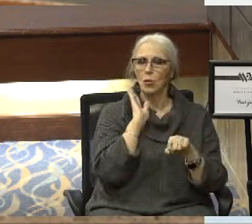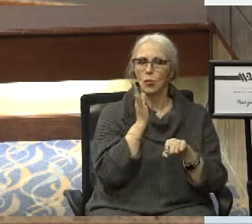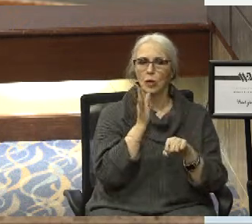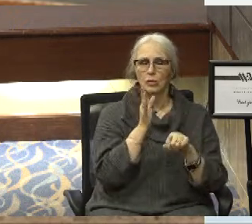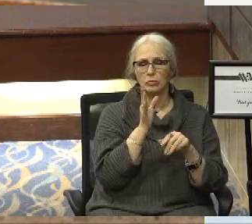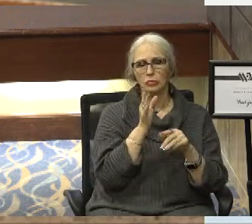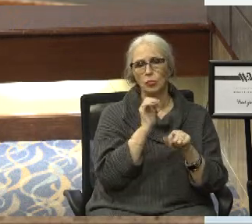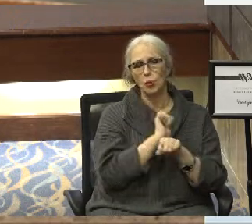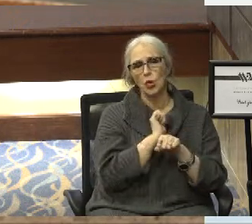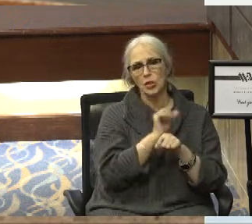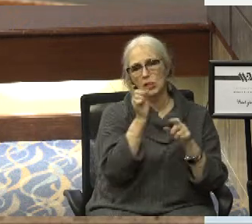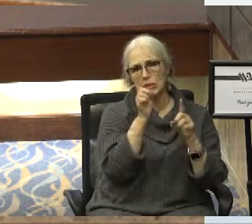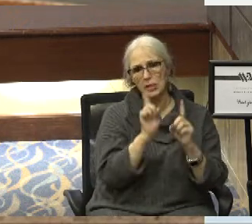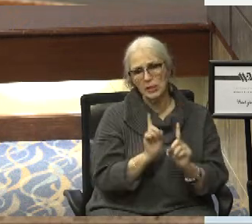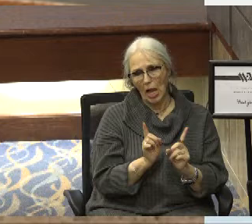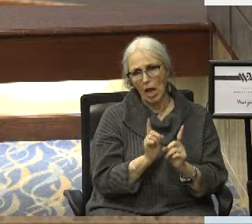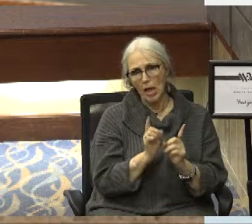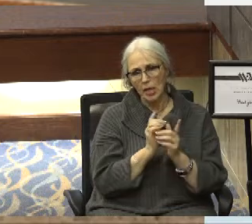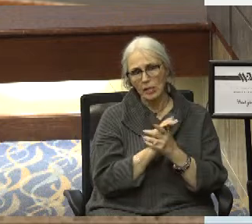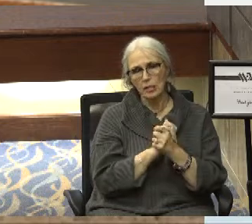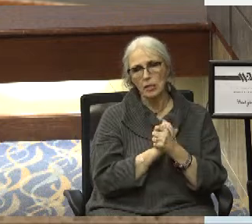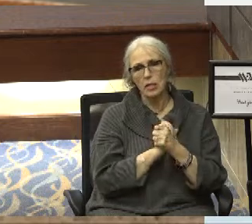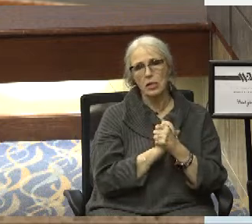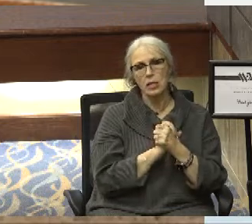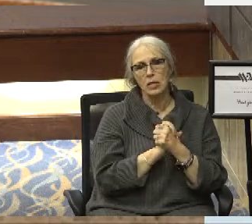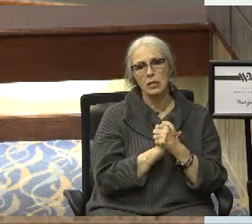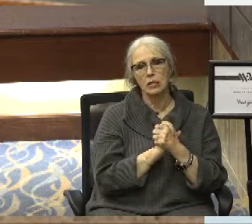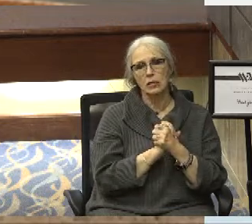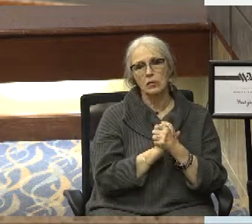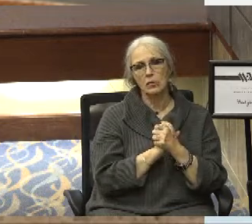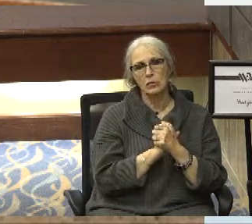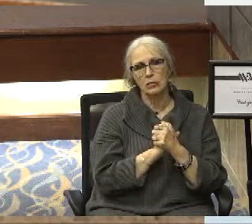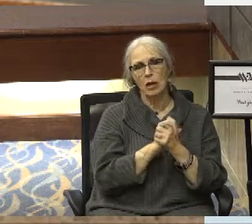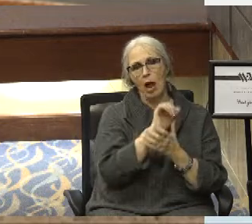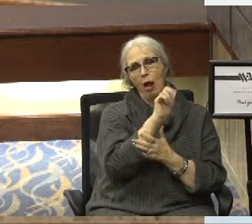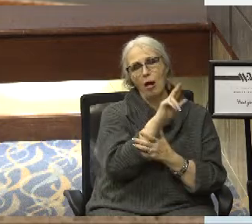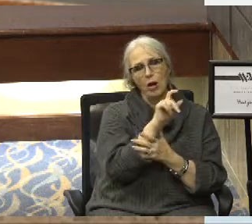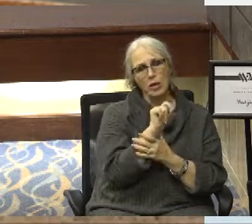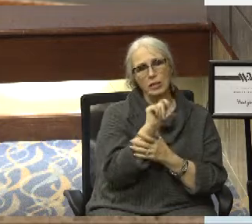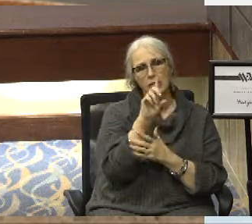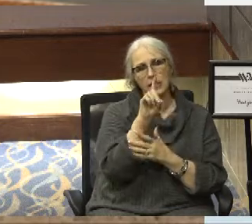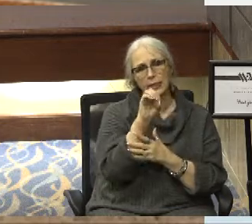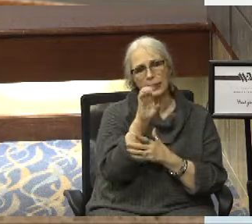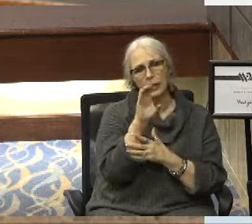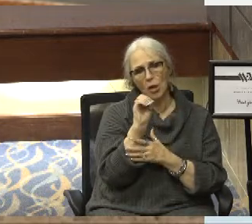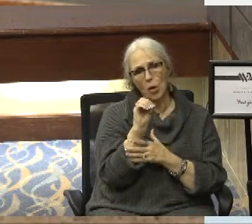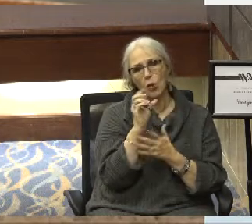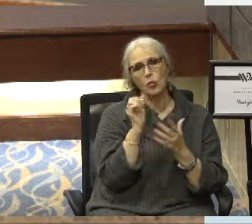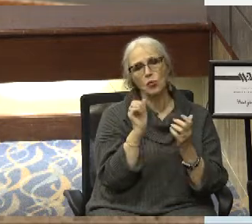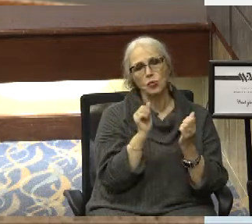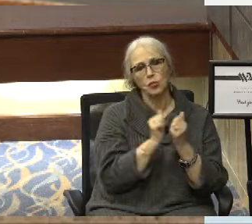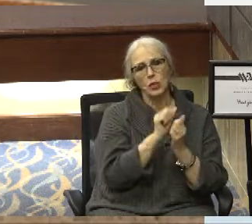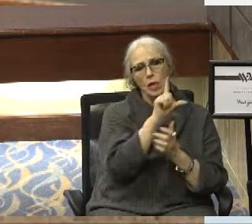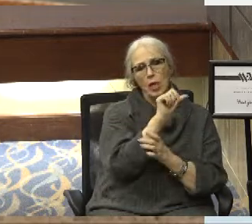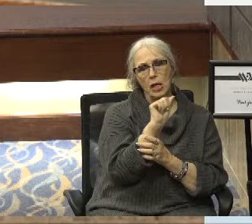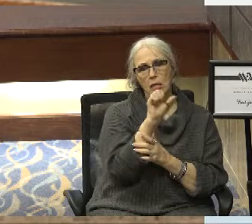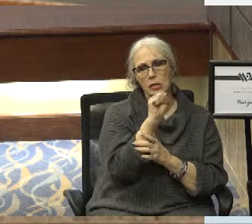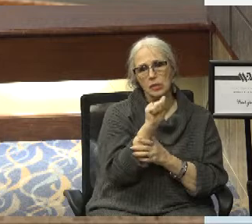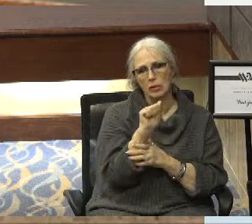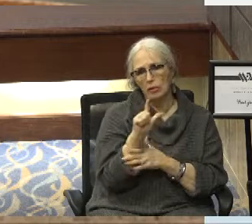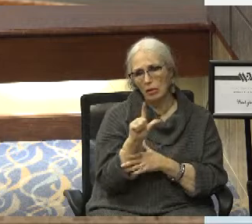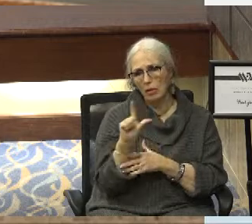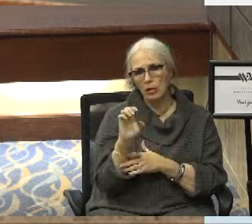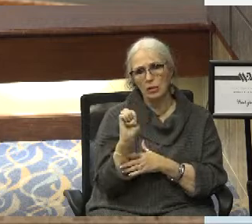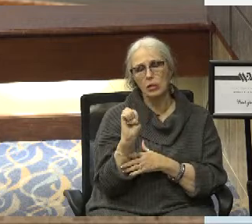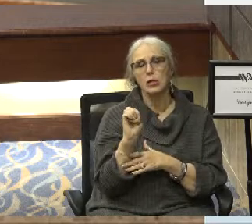design it that fit in kind of with architecture, Art Deco style along LaSalle Avenue.